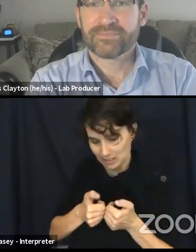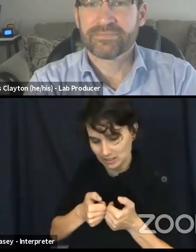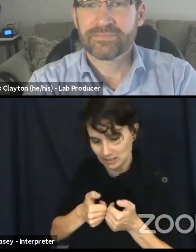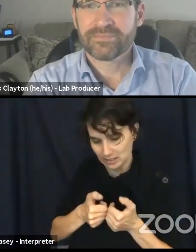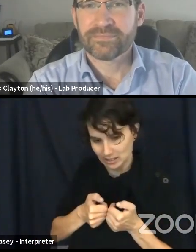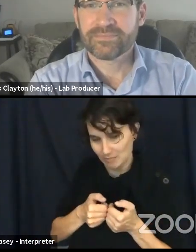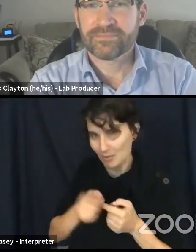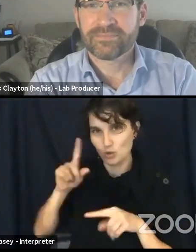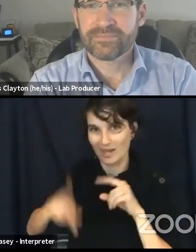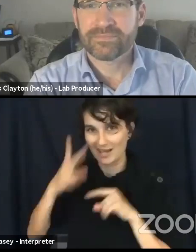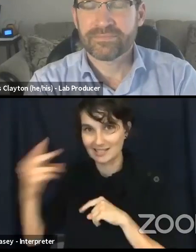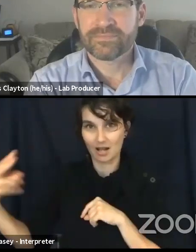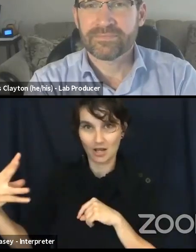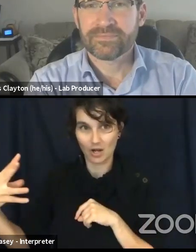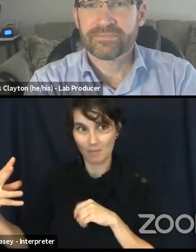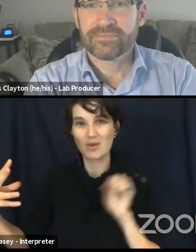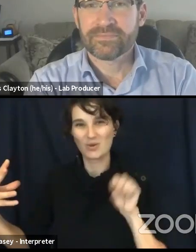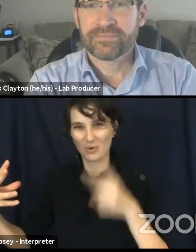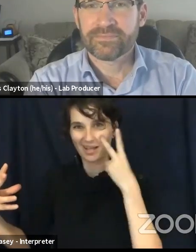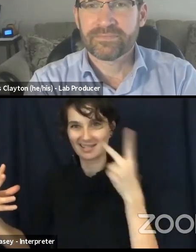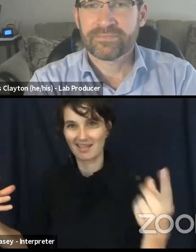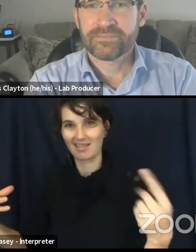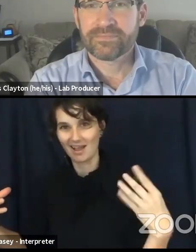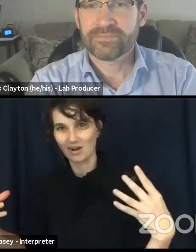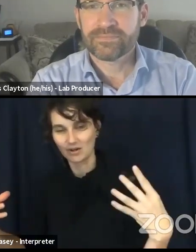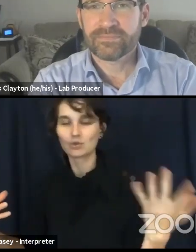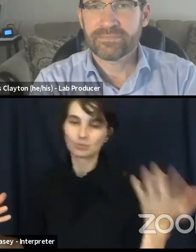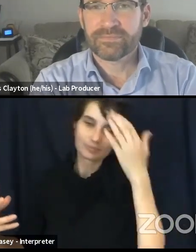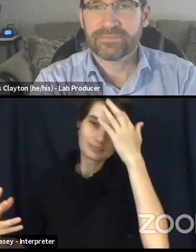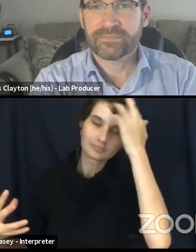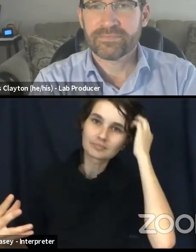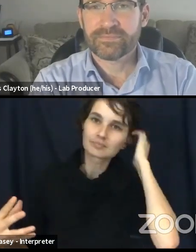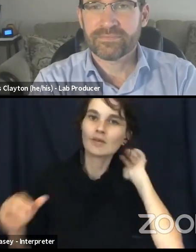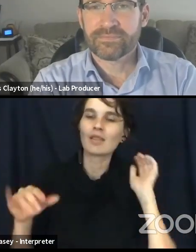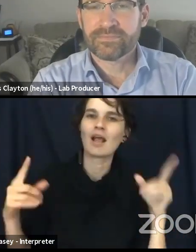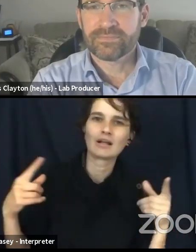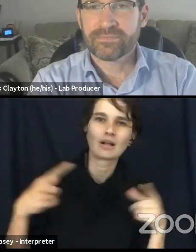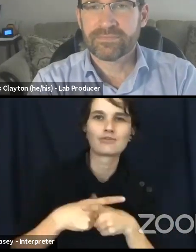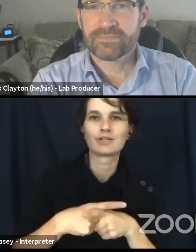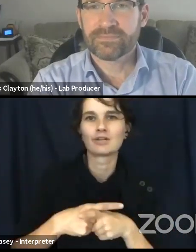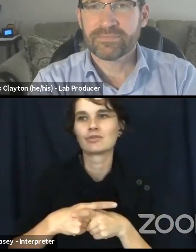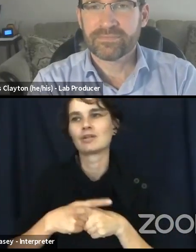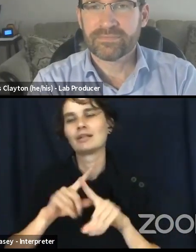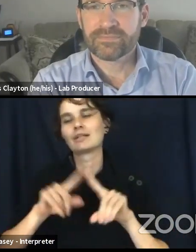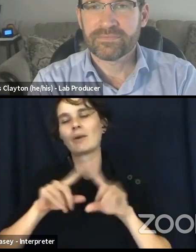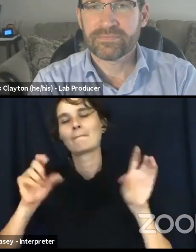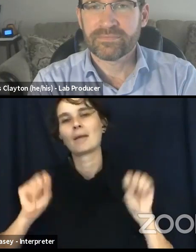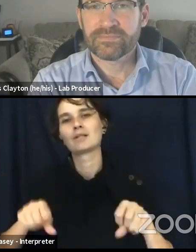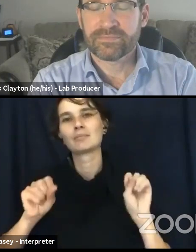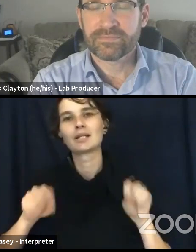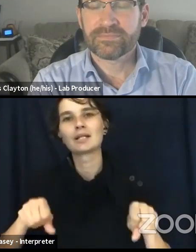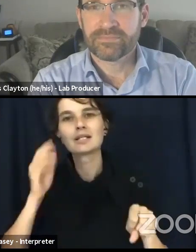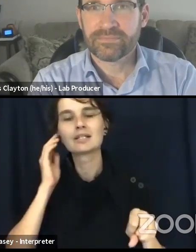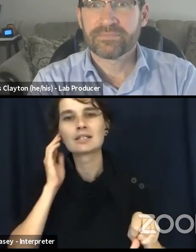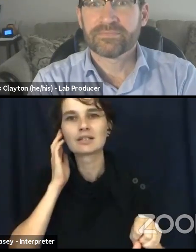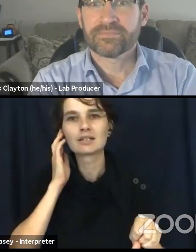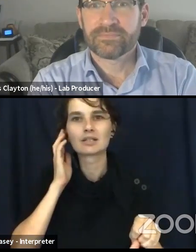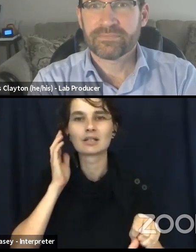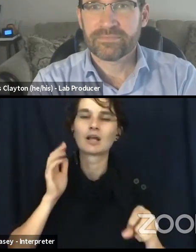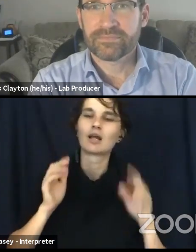can't see on one feed. So all of the contradictions, all of the possibilities of multiplicity of self,